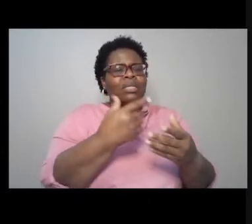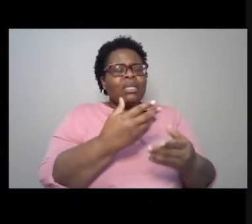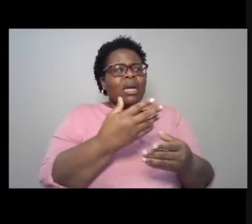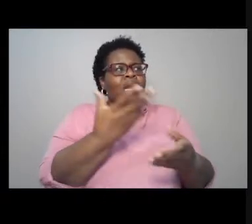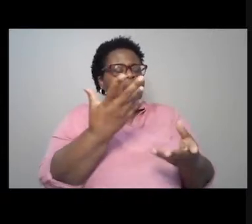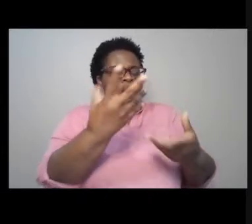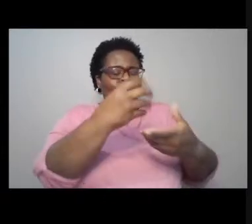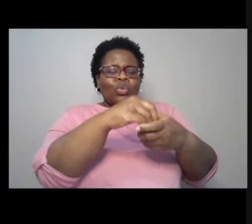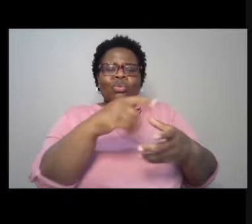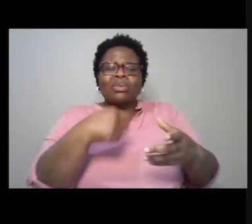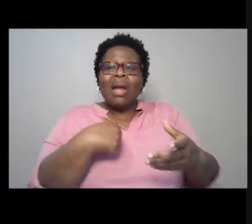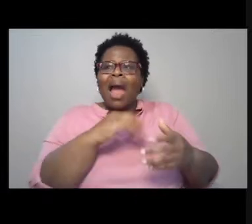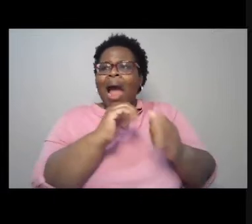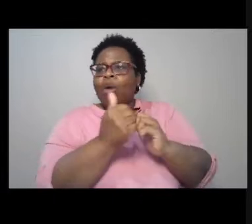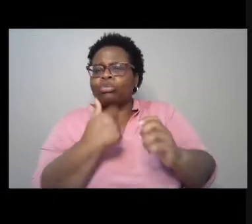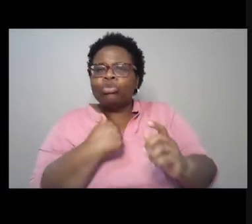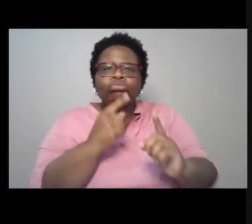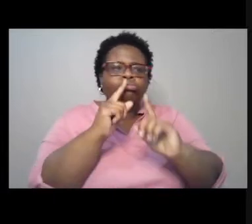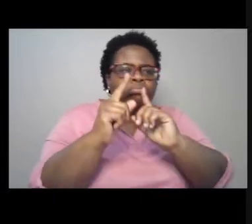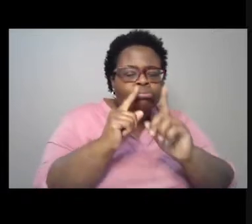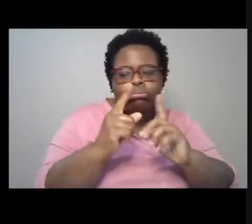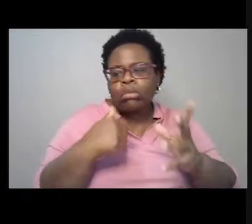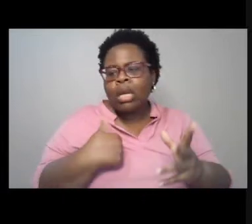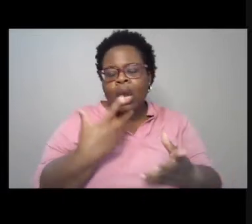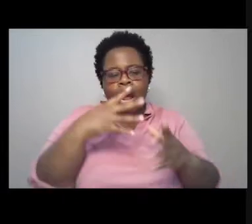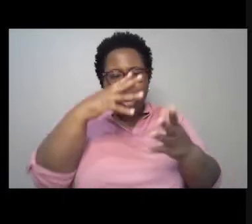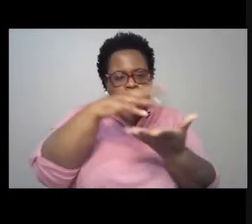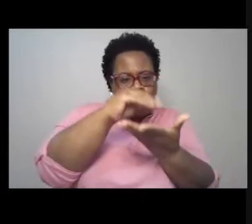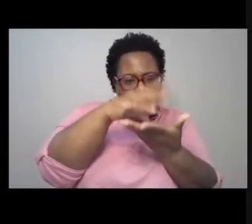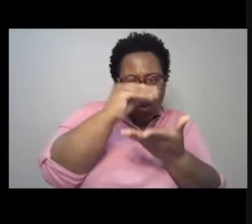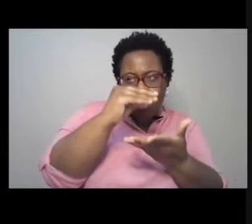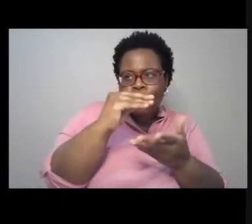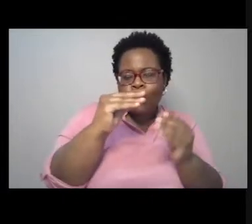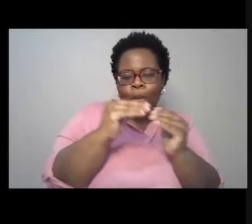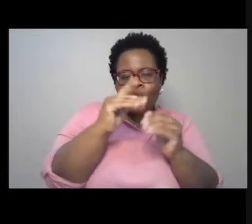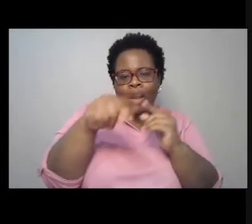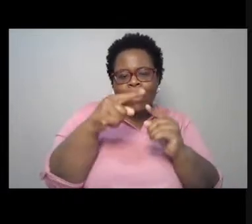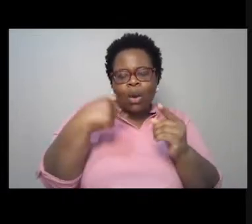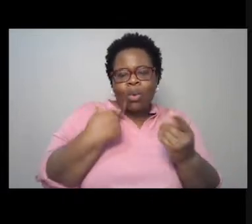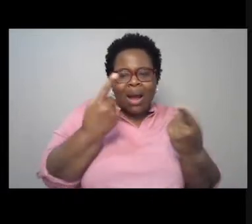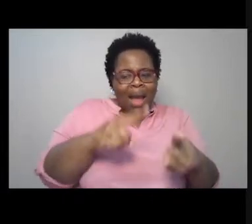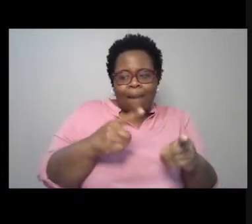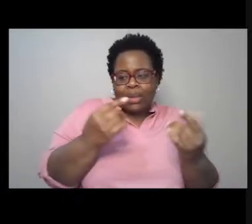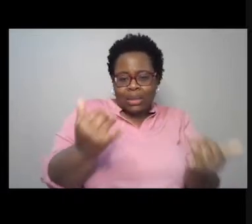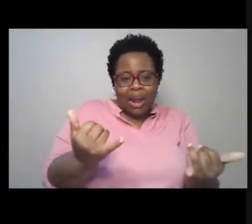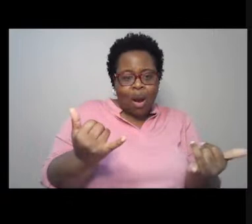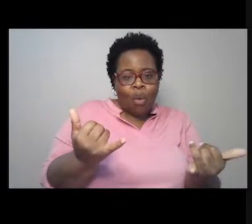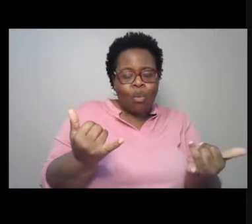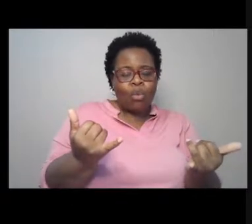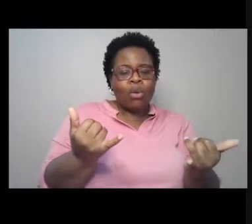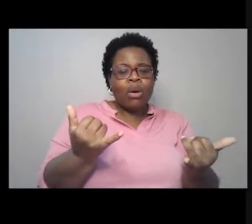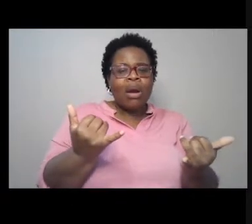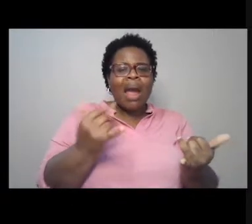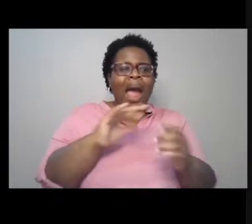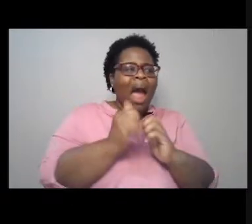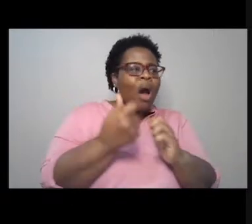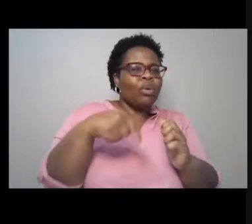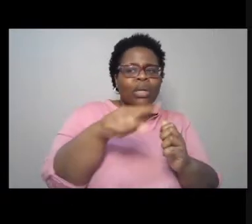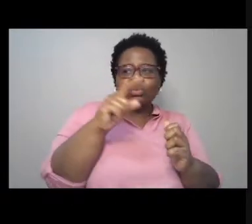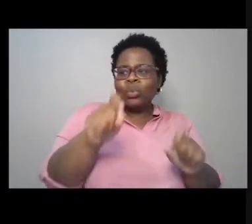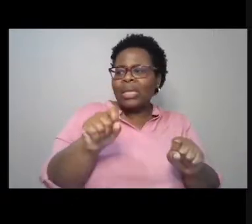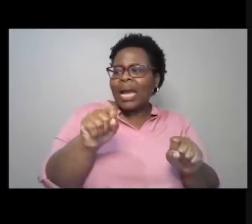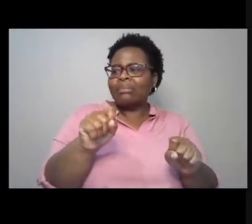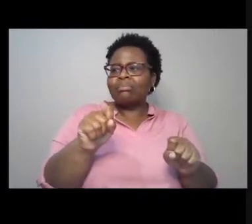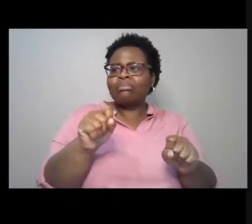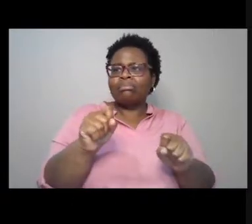this shared dialogue and possible new understanding or insights about what is happening here and how